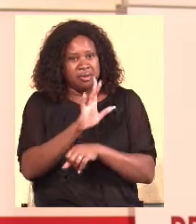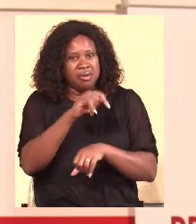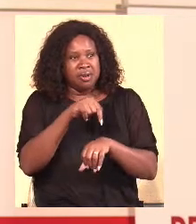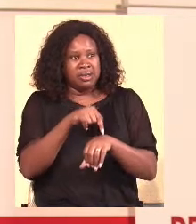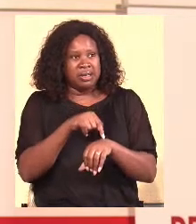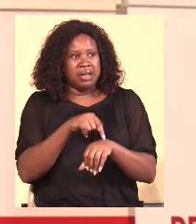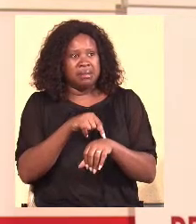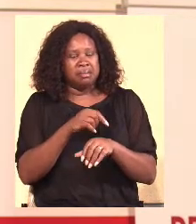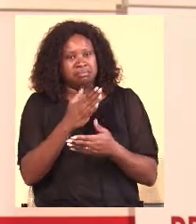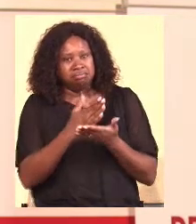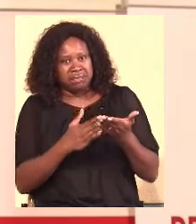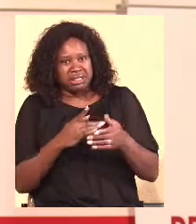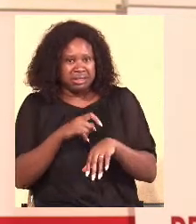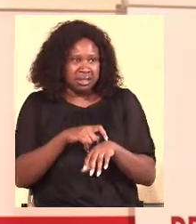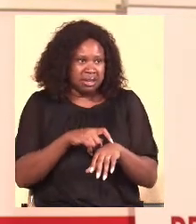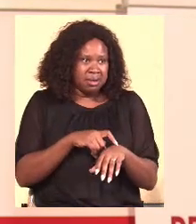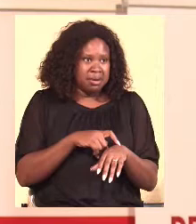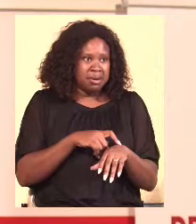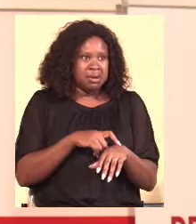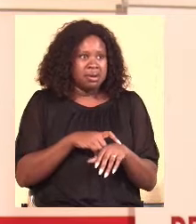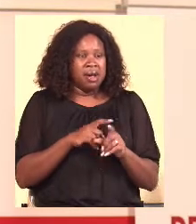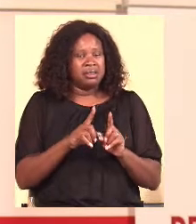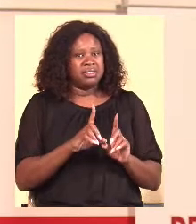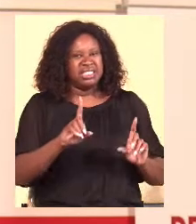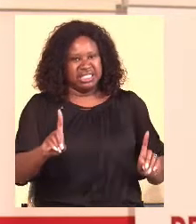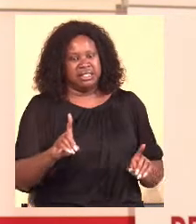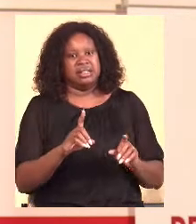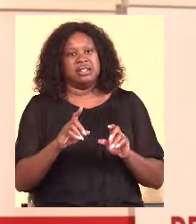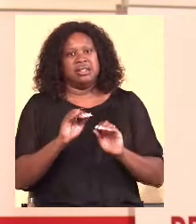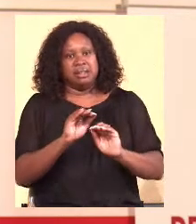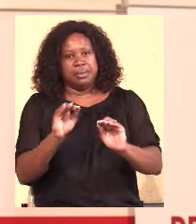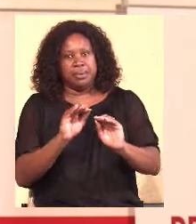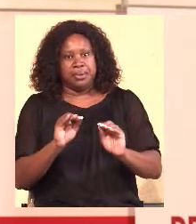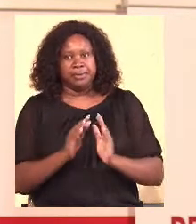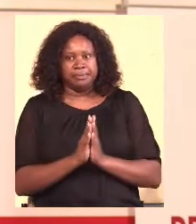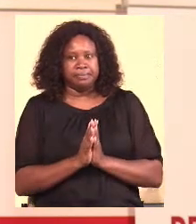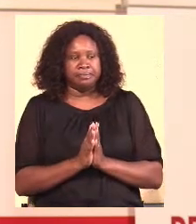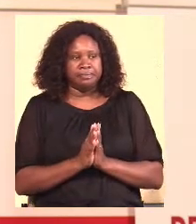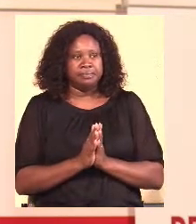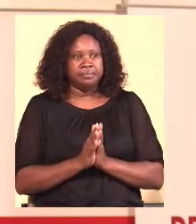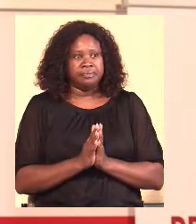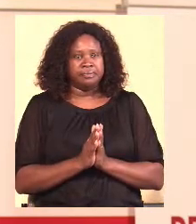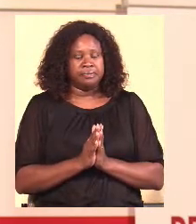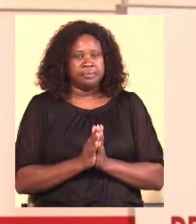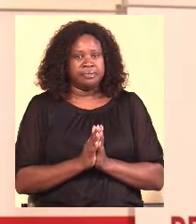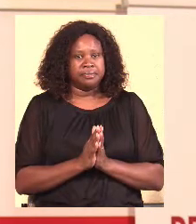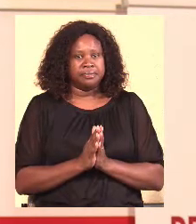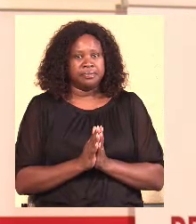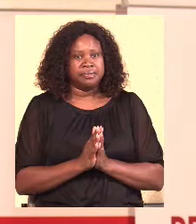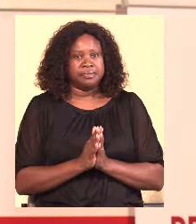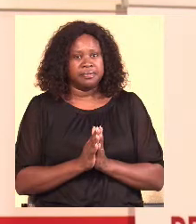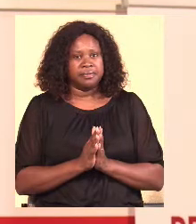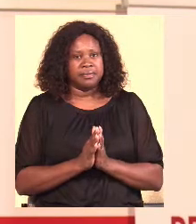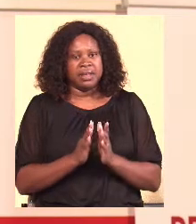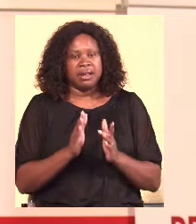basis, part-time basis, as well as the distance mode. There are